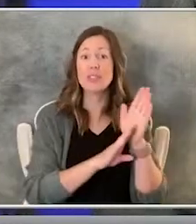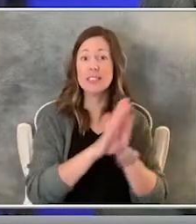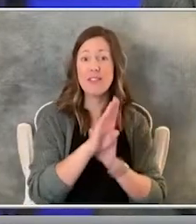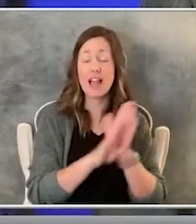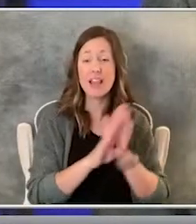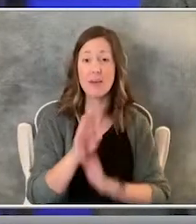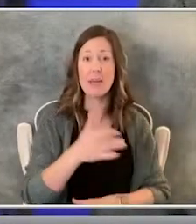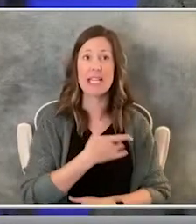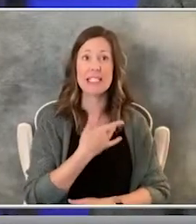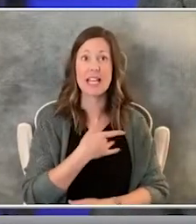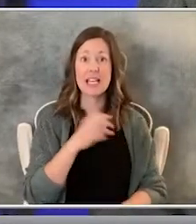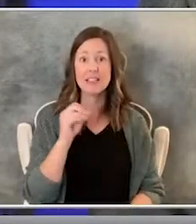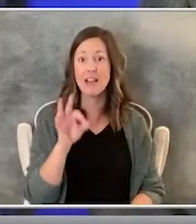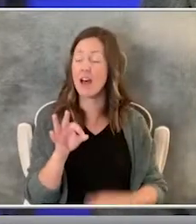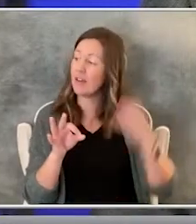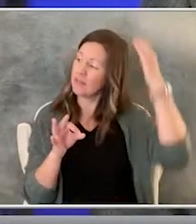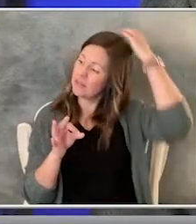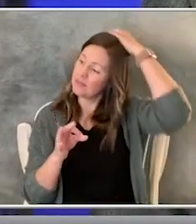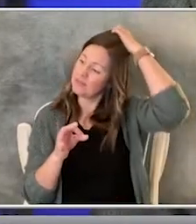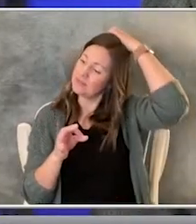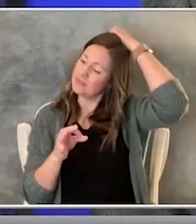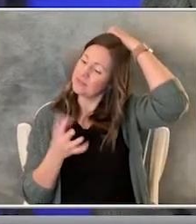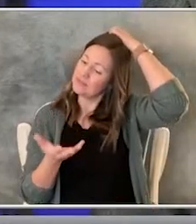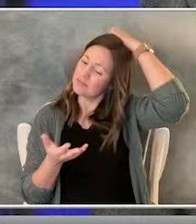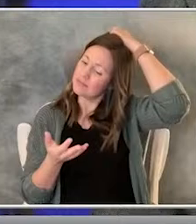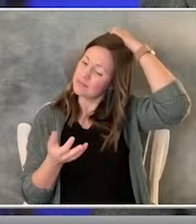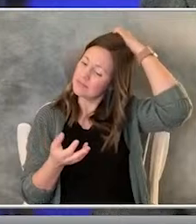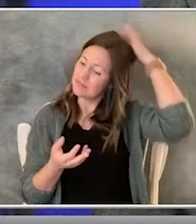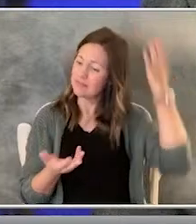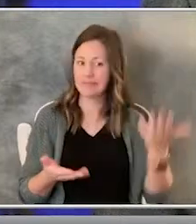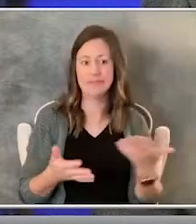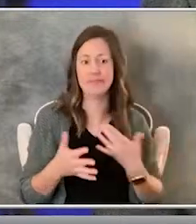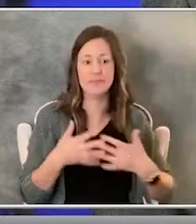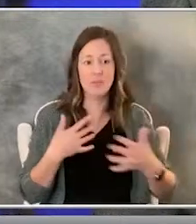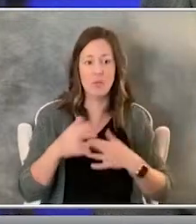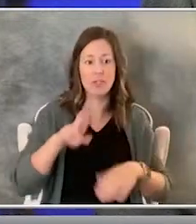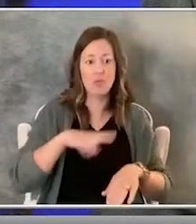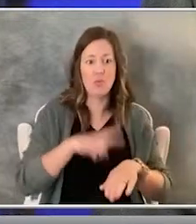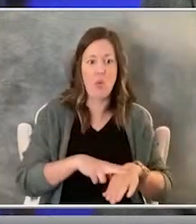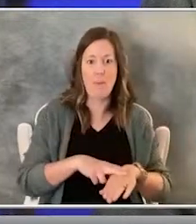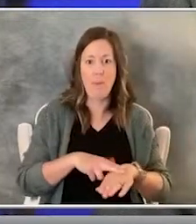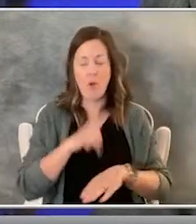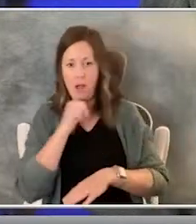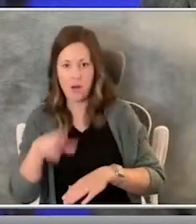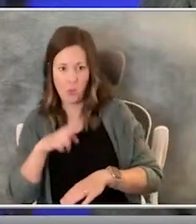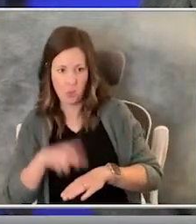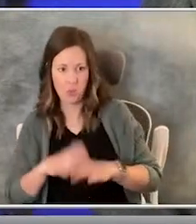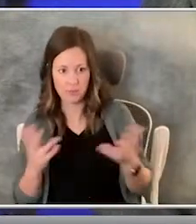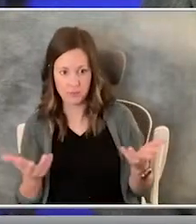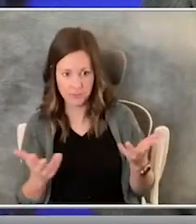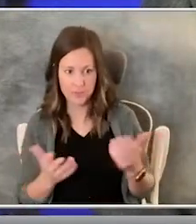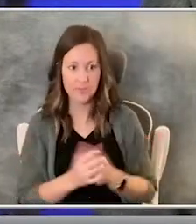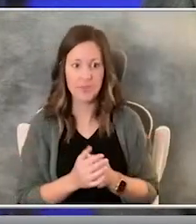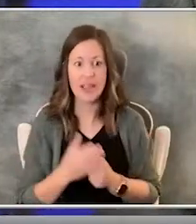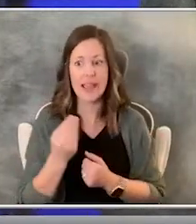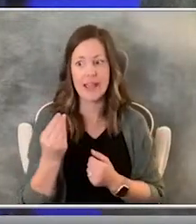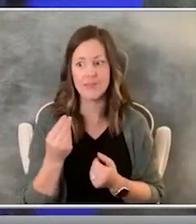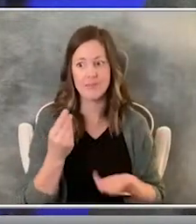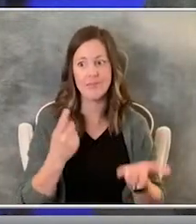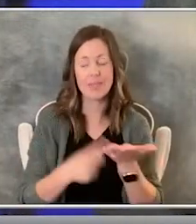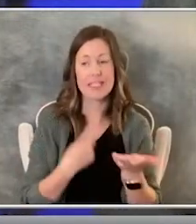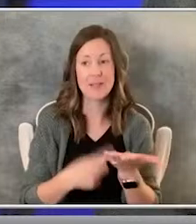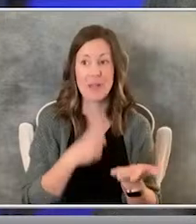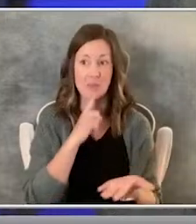They said, yeah, you're right, that this isn't what we would expect. Let's try to figure this out. And it was a series of tests